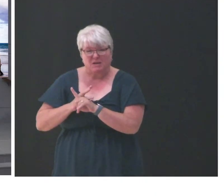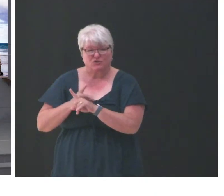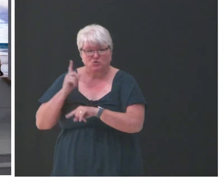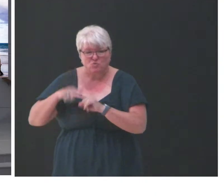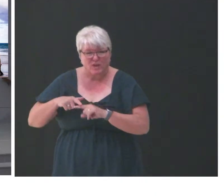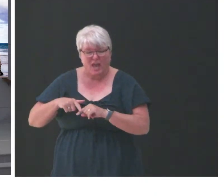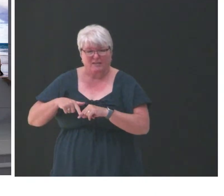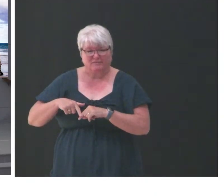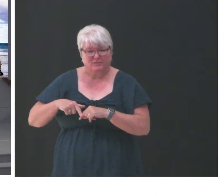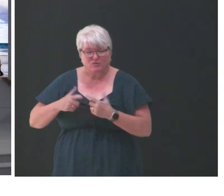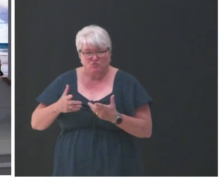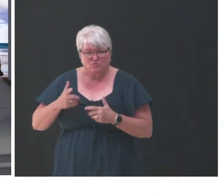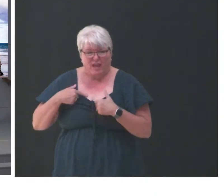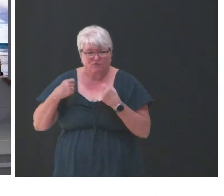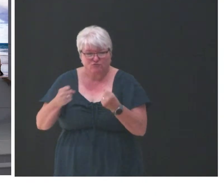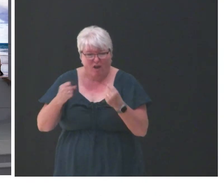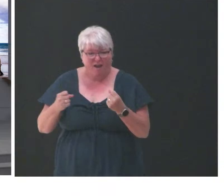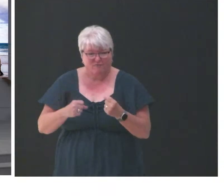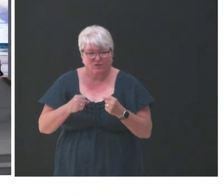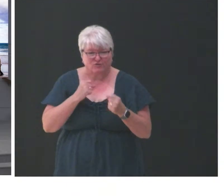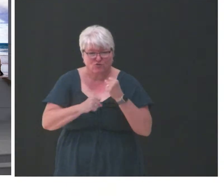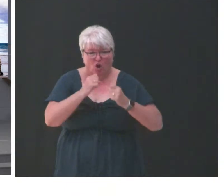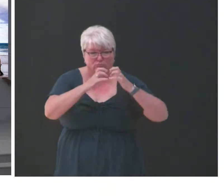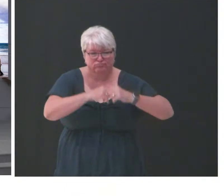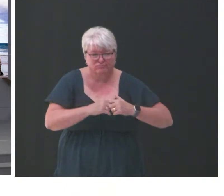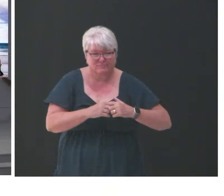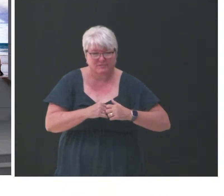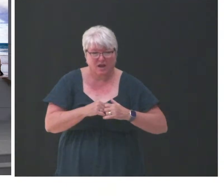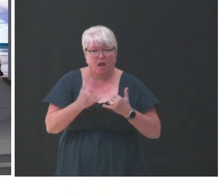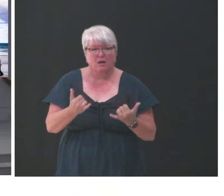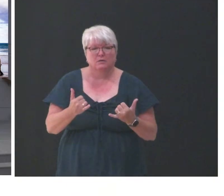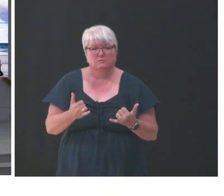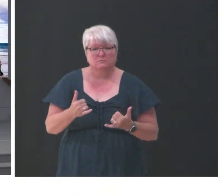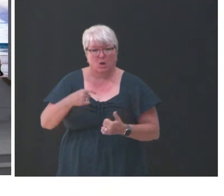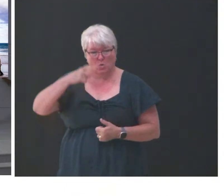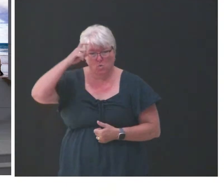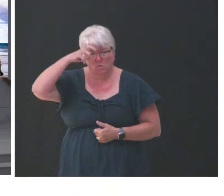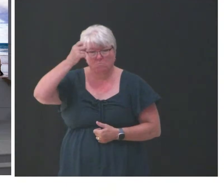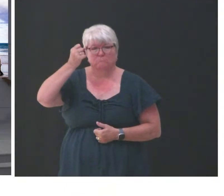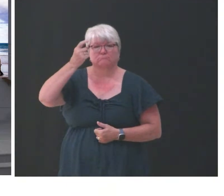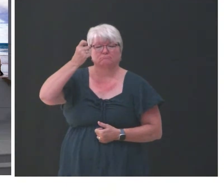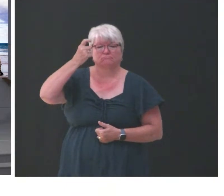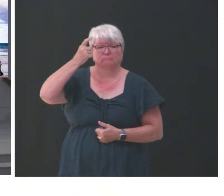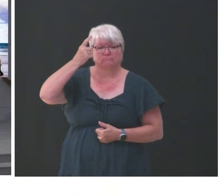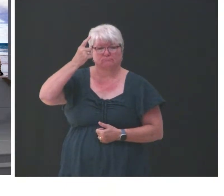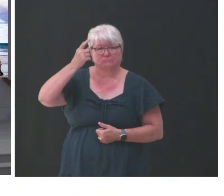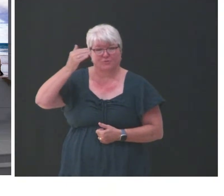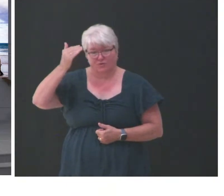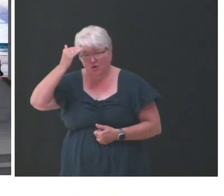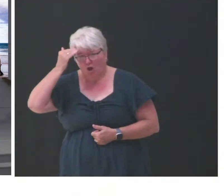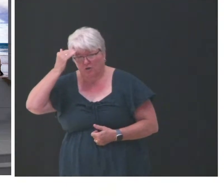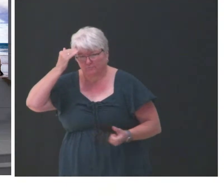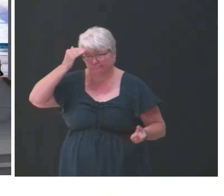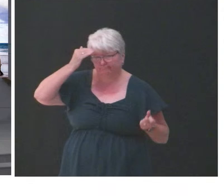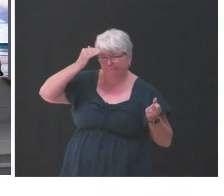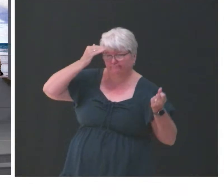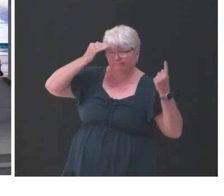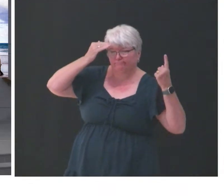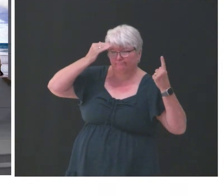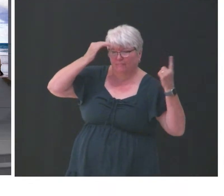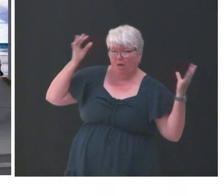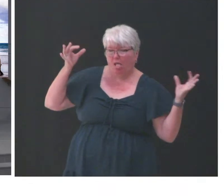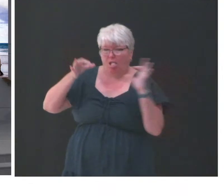town or calling friends for a ride, now you have wisdom. You have knowledge that you're not supposed to do it. You have